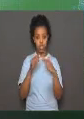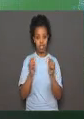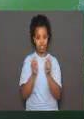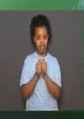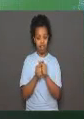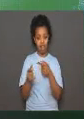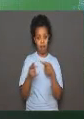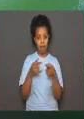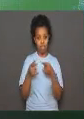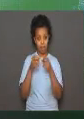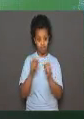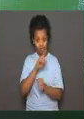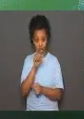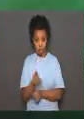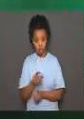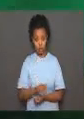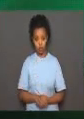can potentially cause?